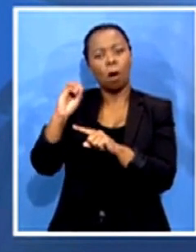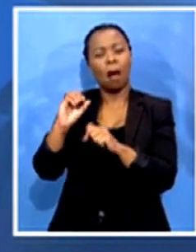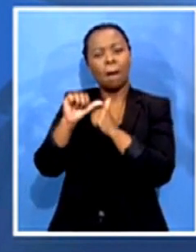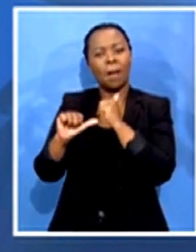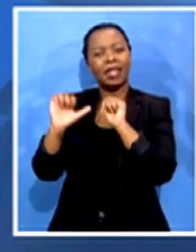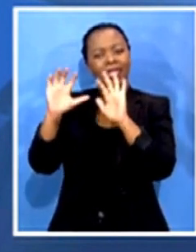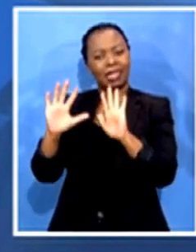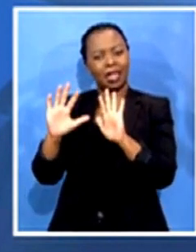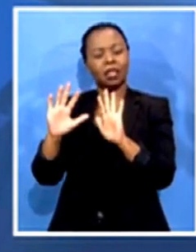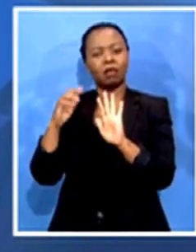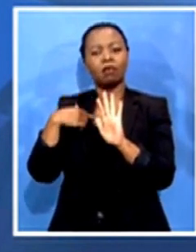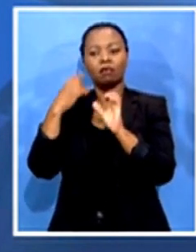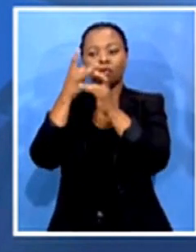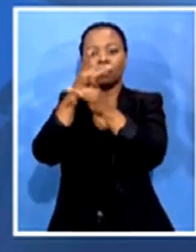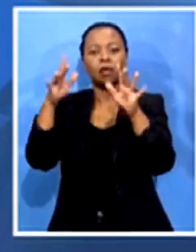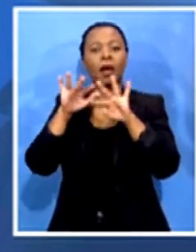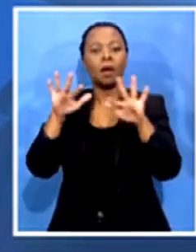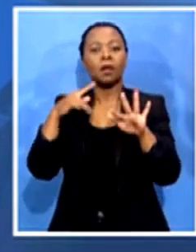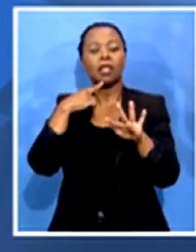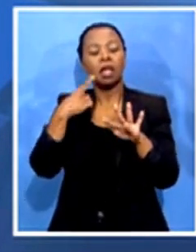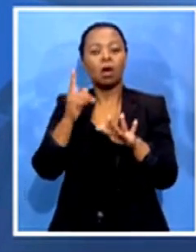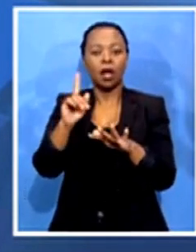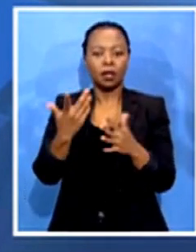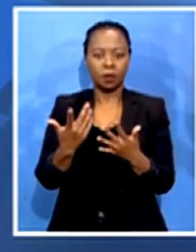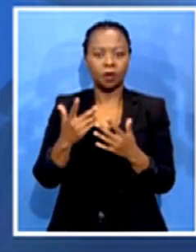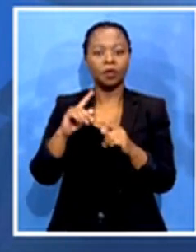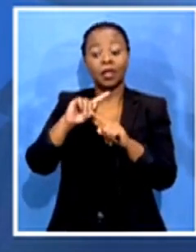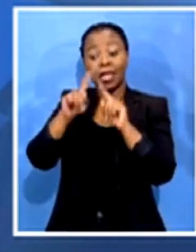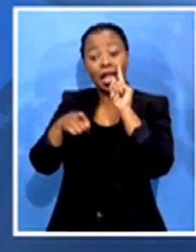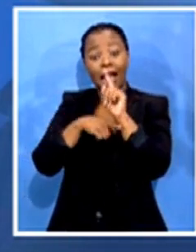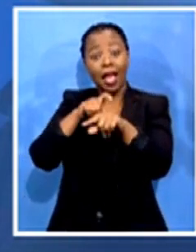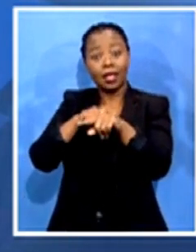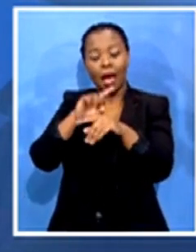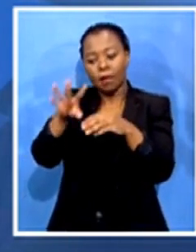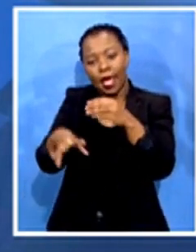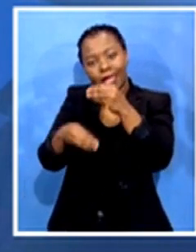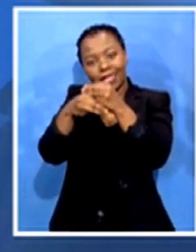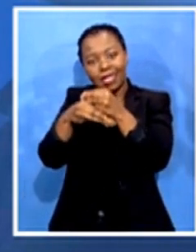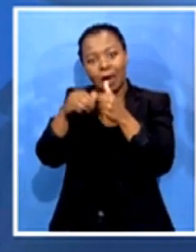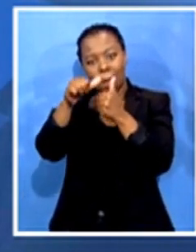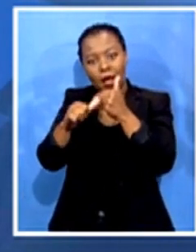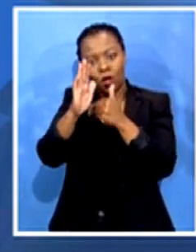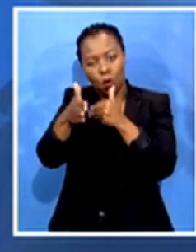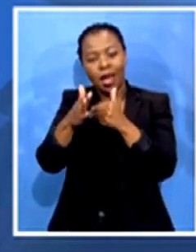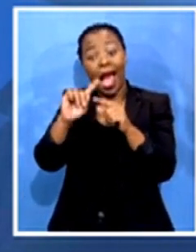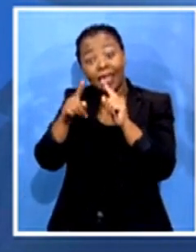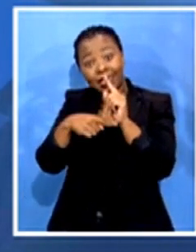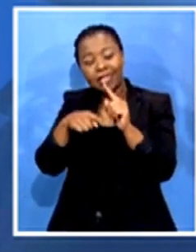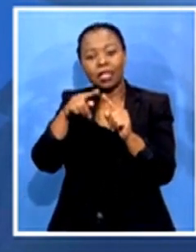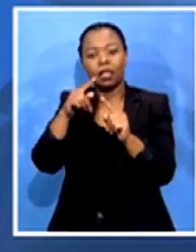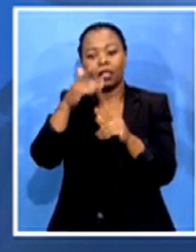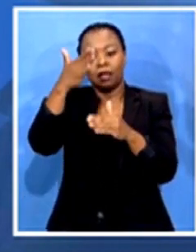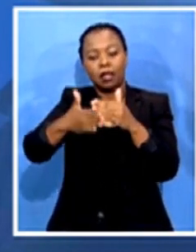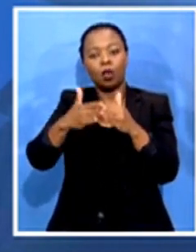it for the last time, the last bit, which was extended in October. Over and above that, we communicated to each individual